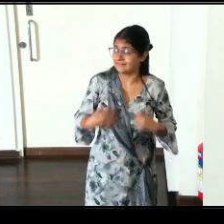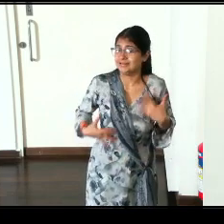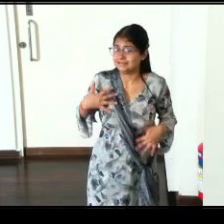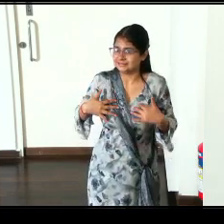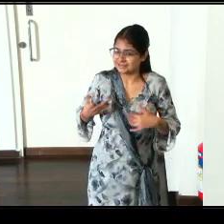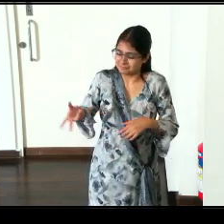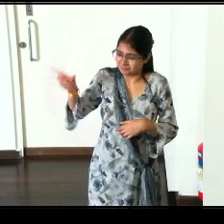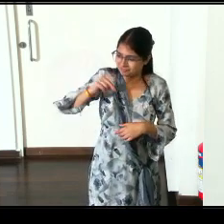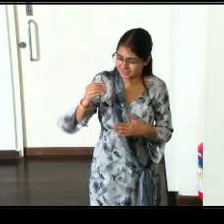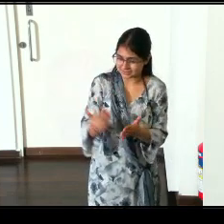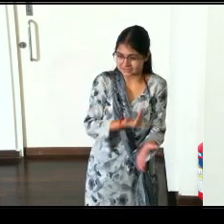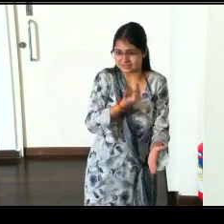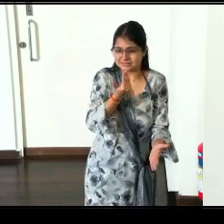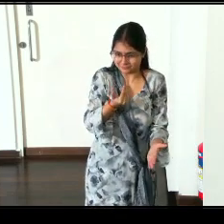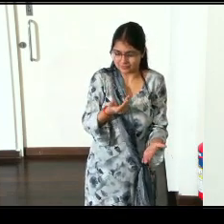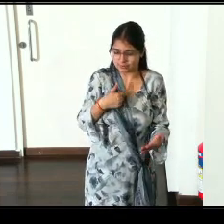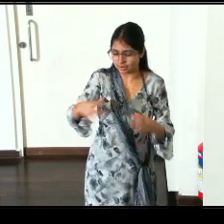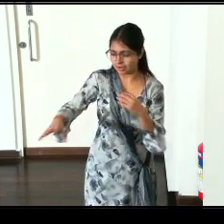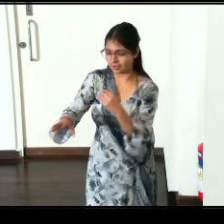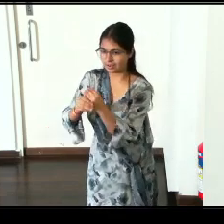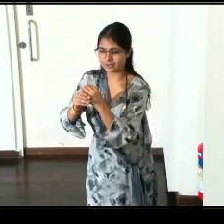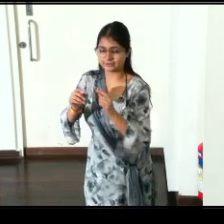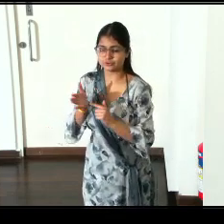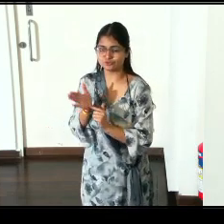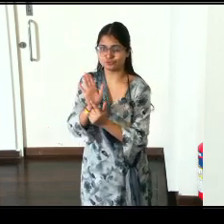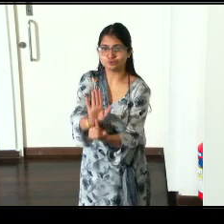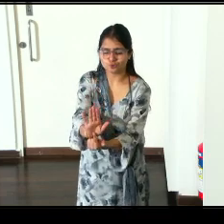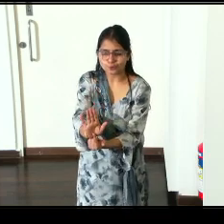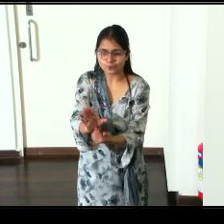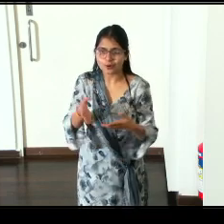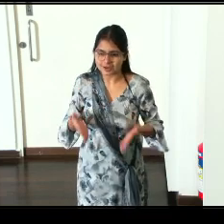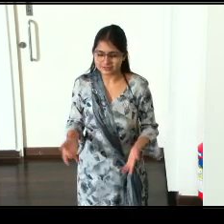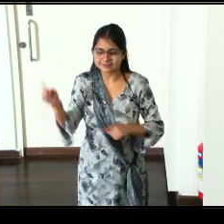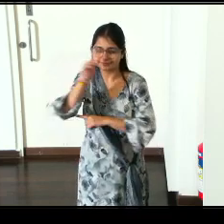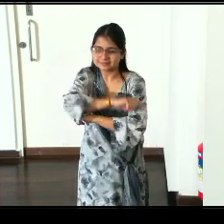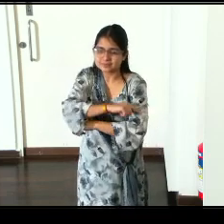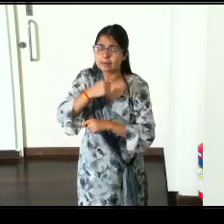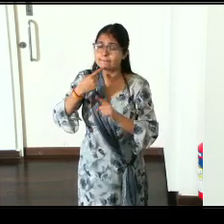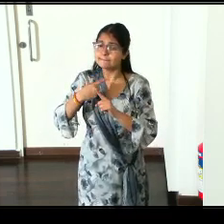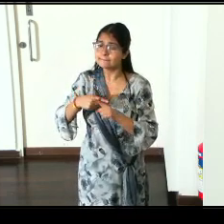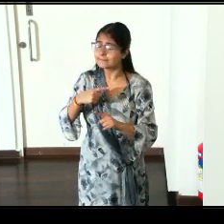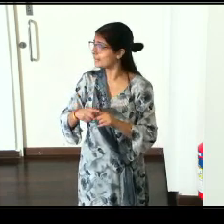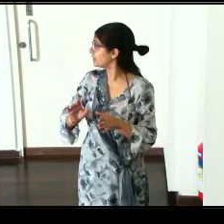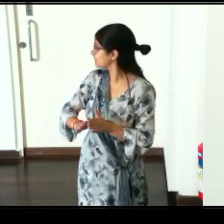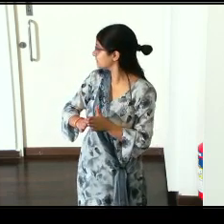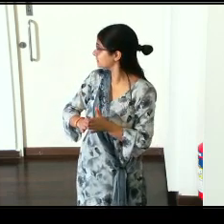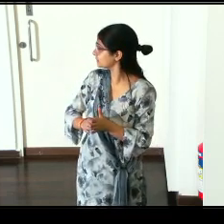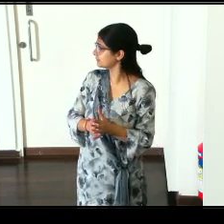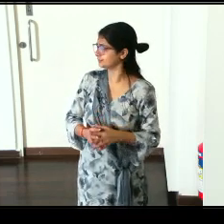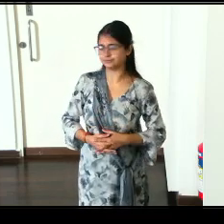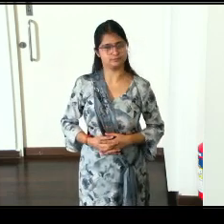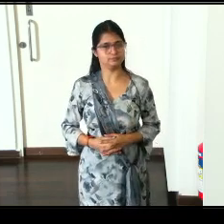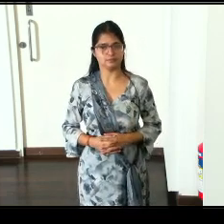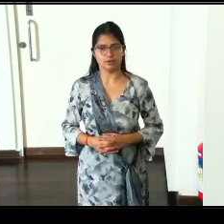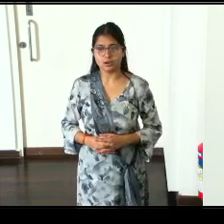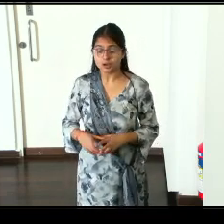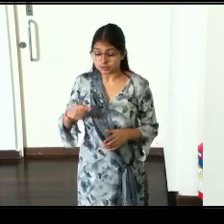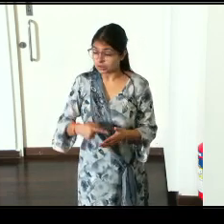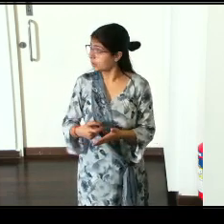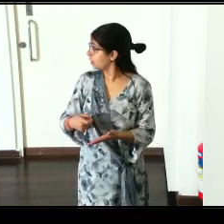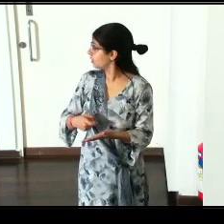and it's been included in this collection and this exhibition. The right to